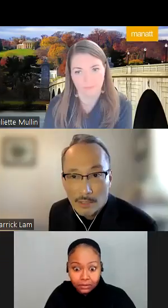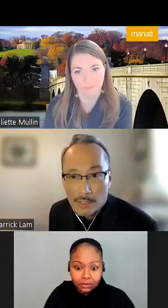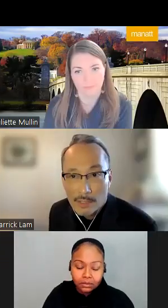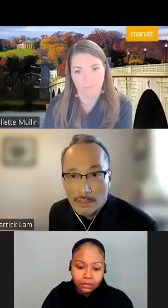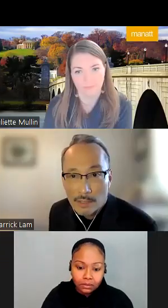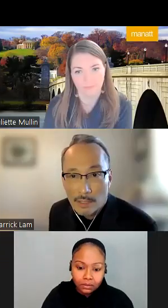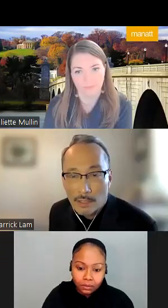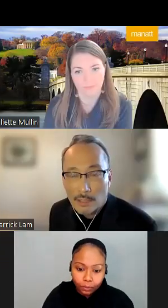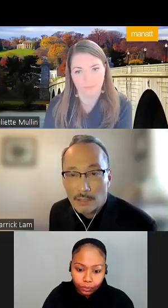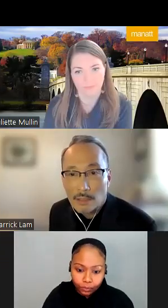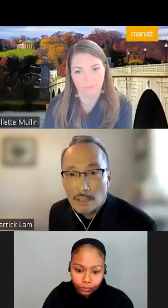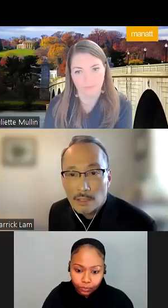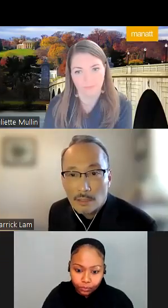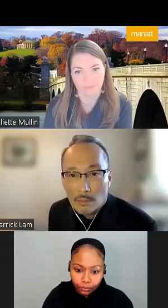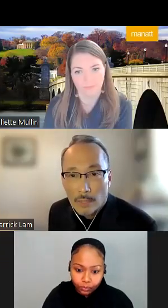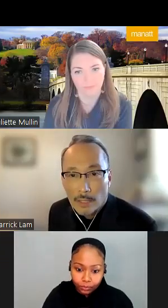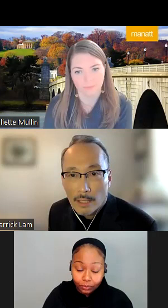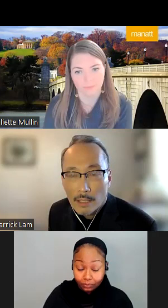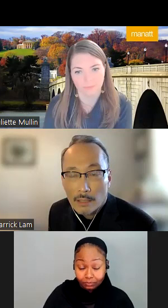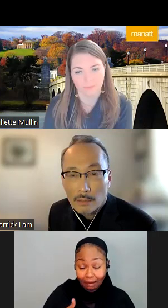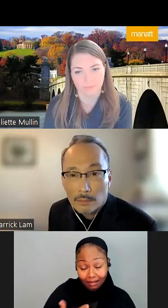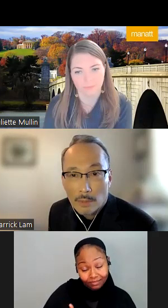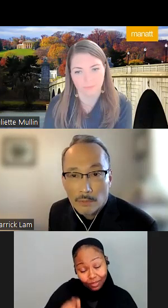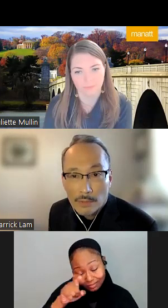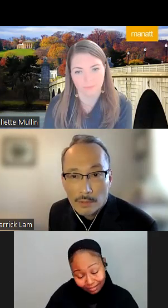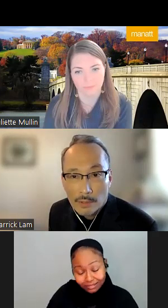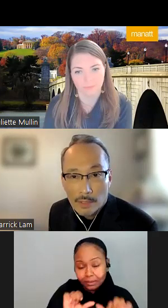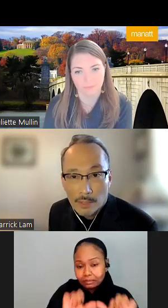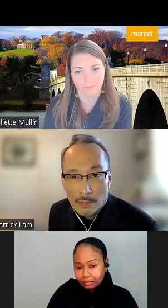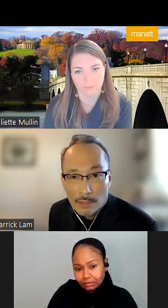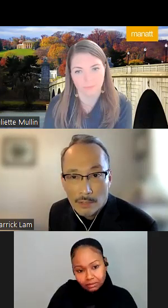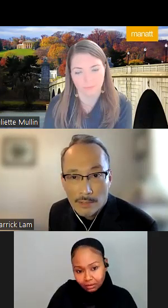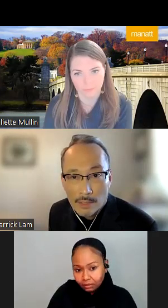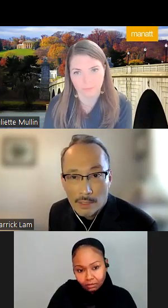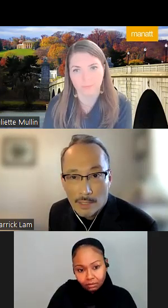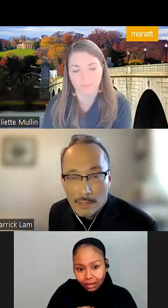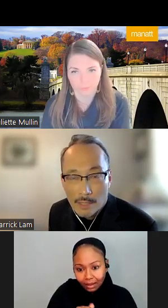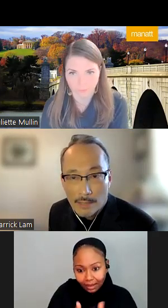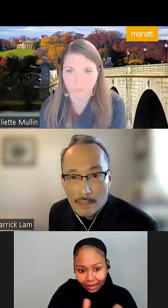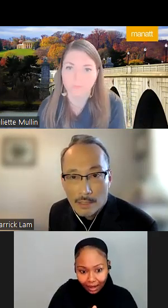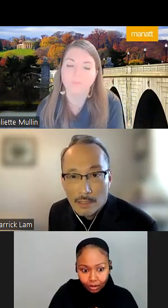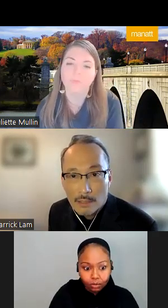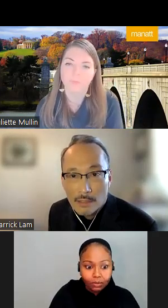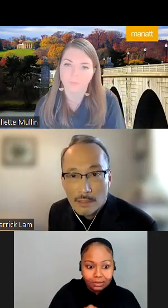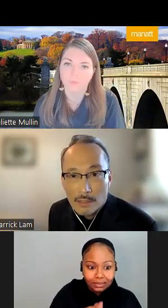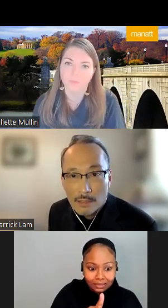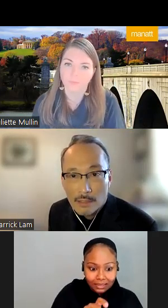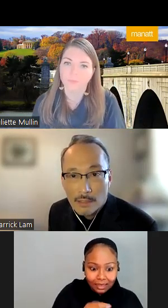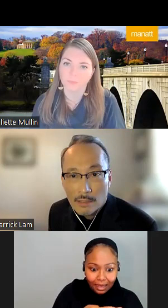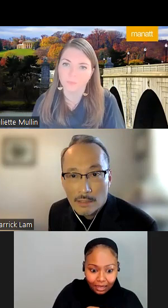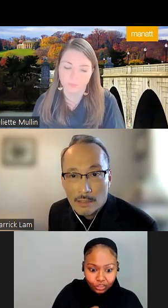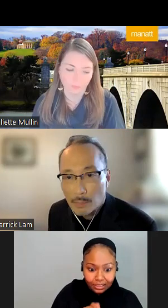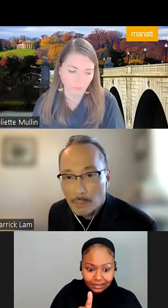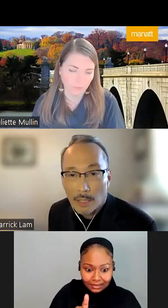be consistency in the way how both CDPH and CDSS design